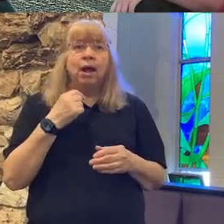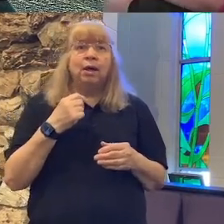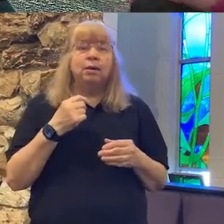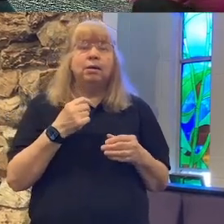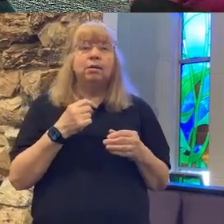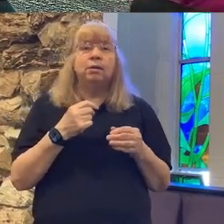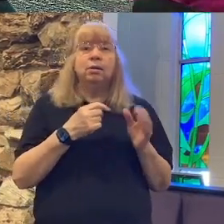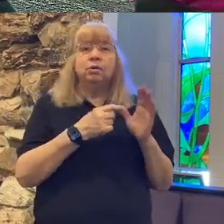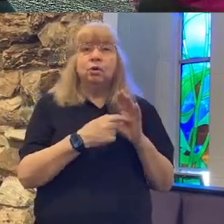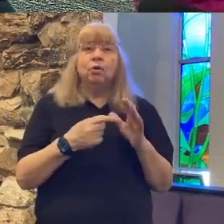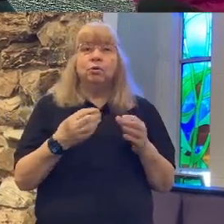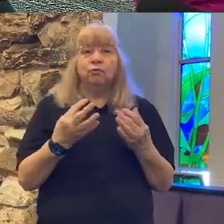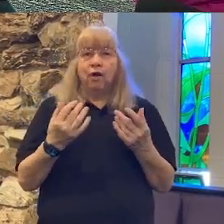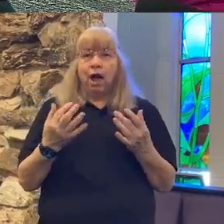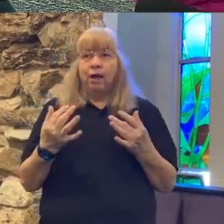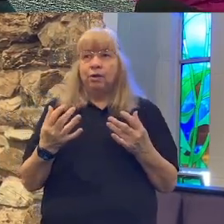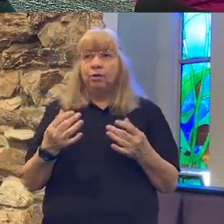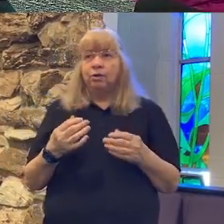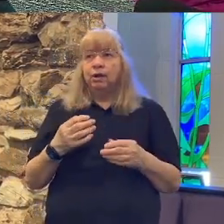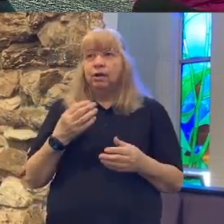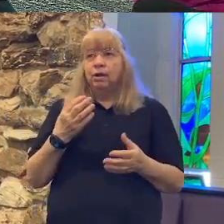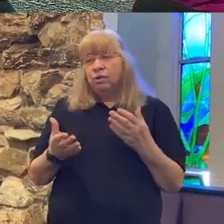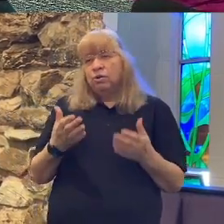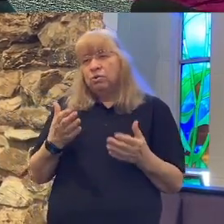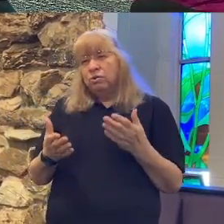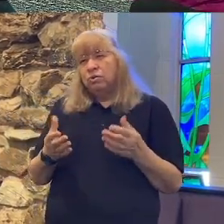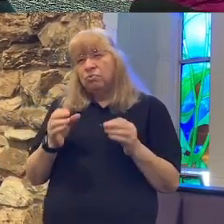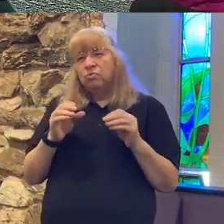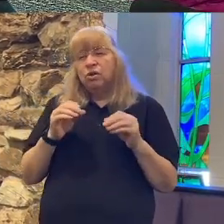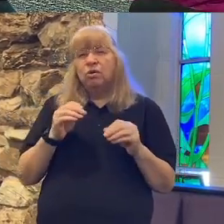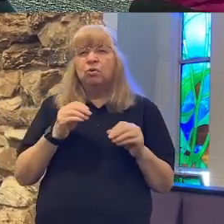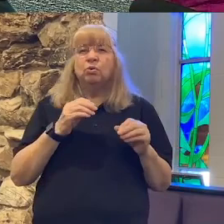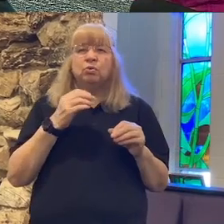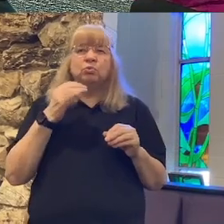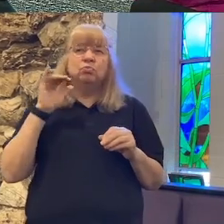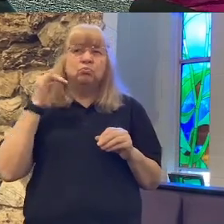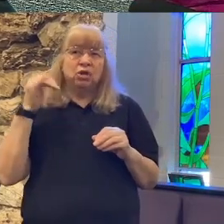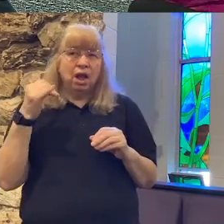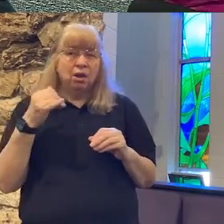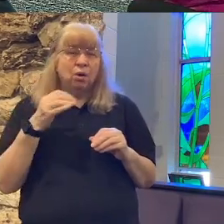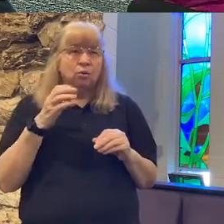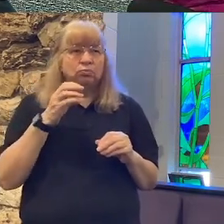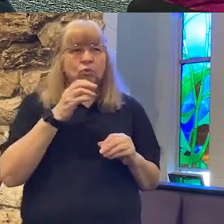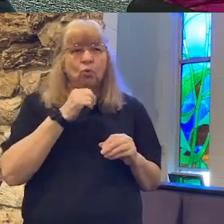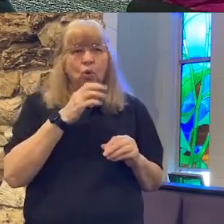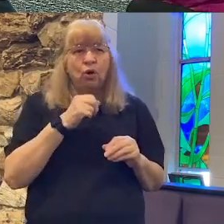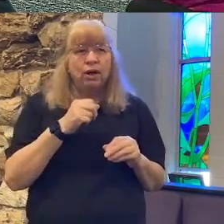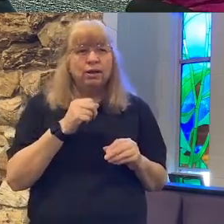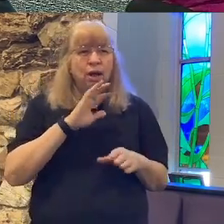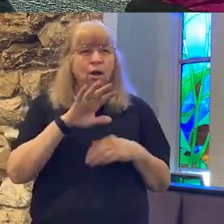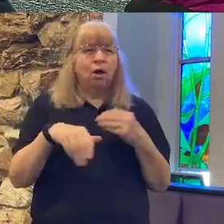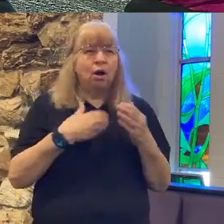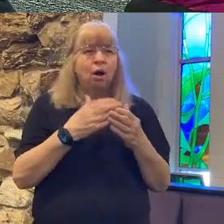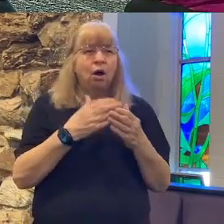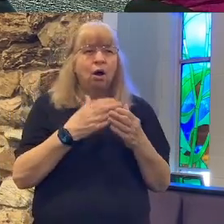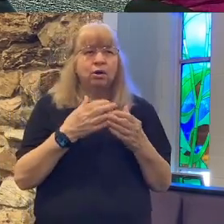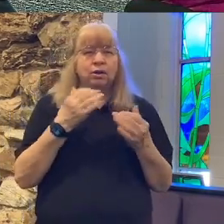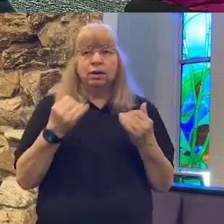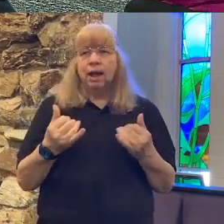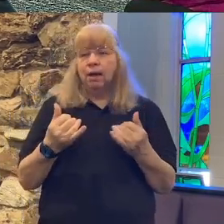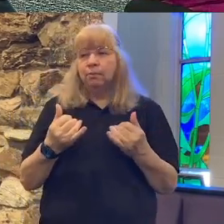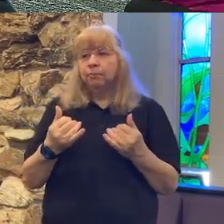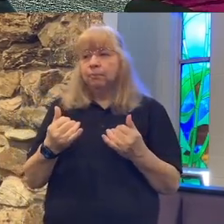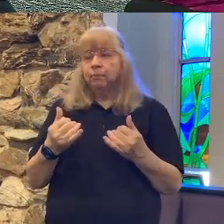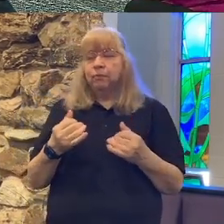fire. You're right. We could have read some yellow or orange as well, so that's all good, right? Now,